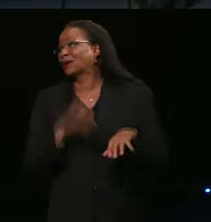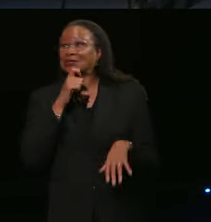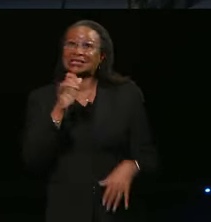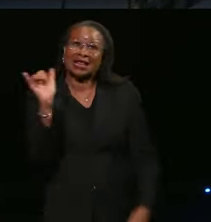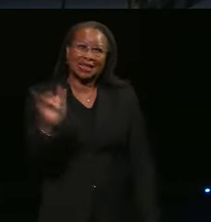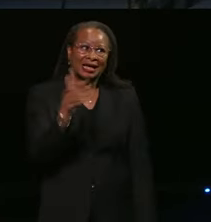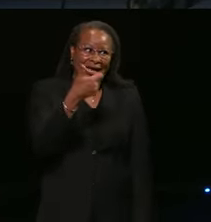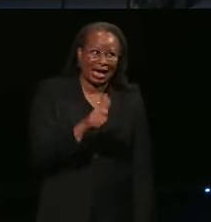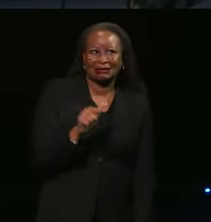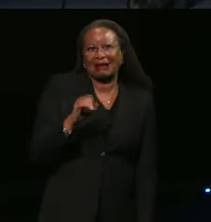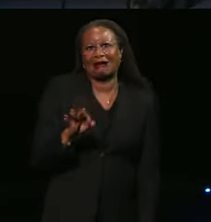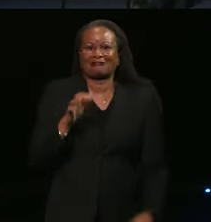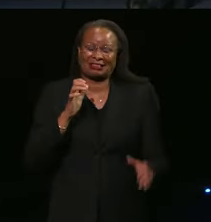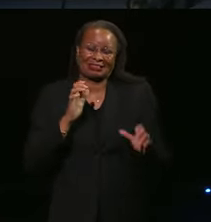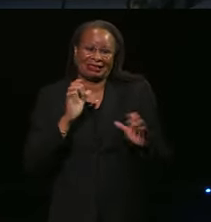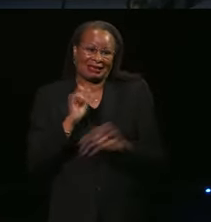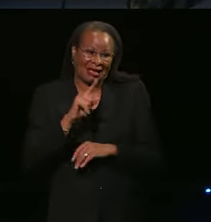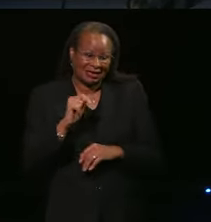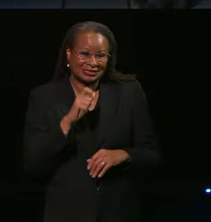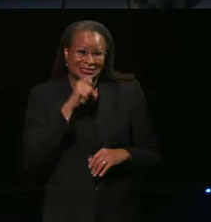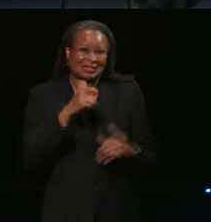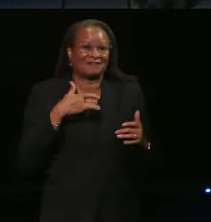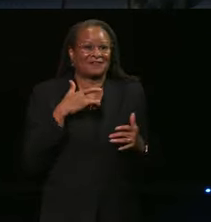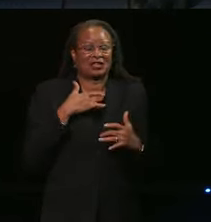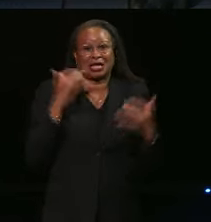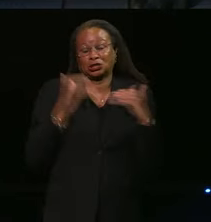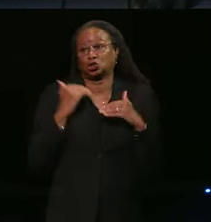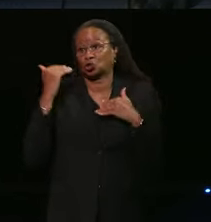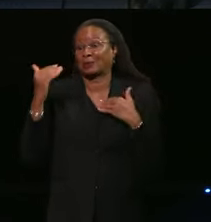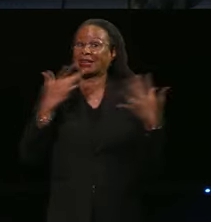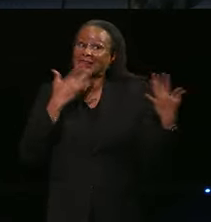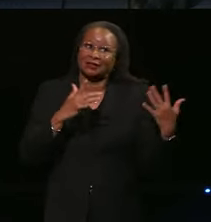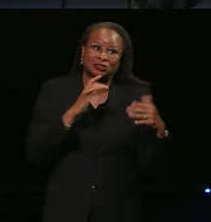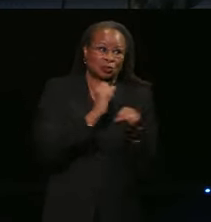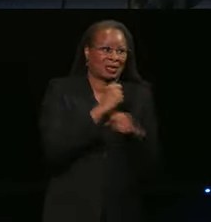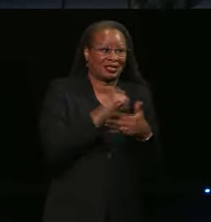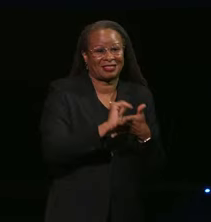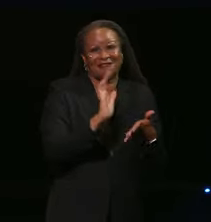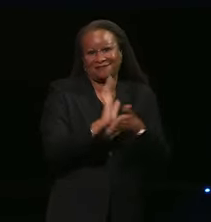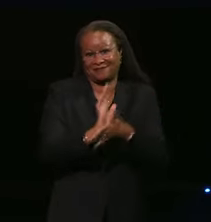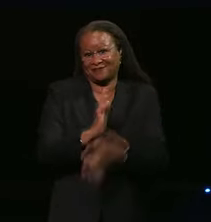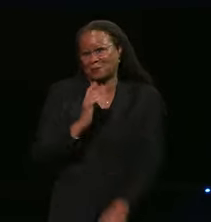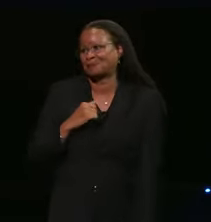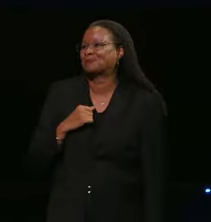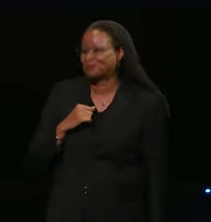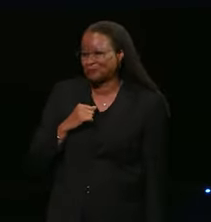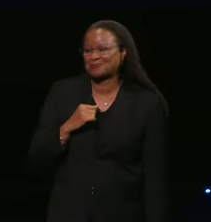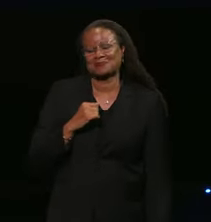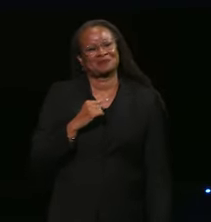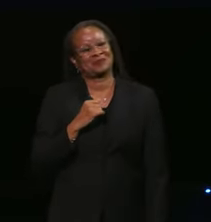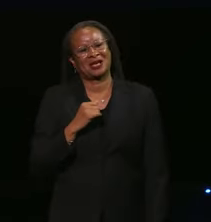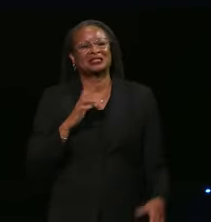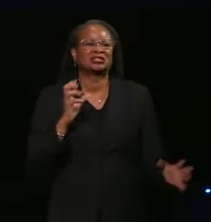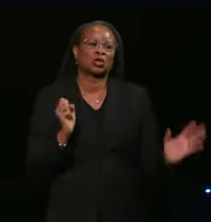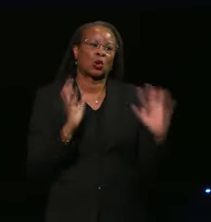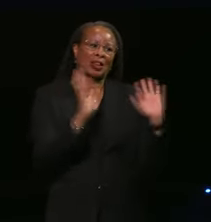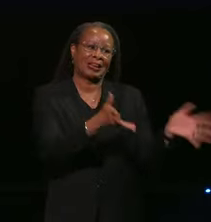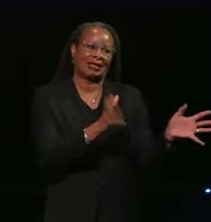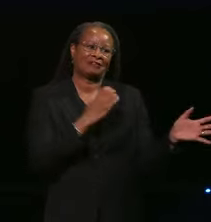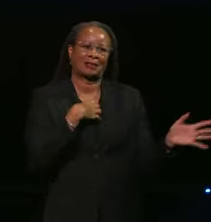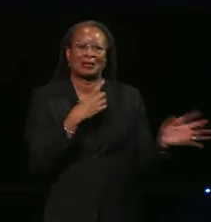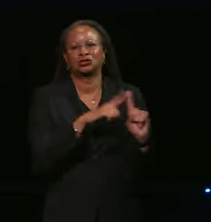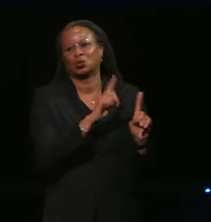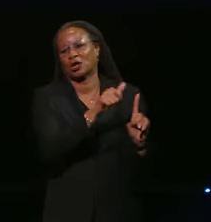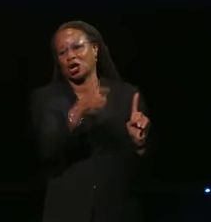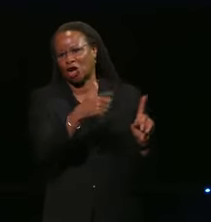it wasn't like any of the cast didn't feel extremely fortunate to be making that film. Of course. So you leave the complaining to